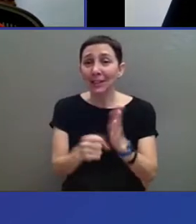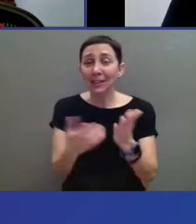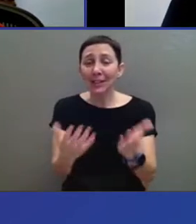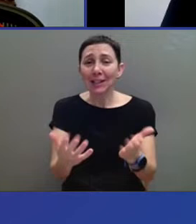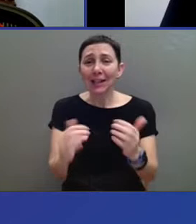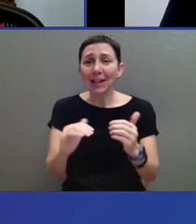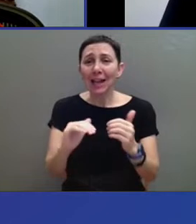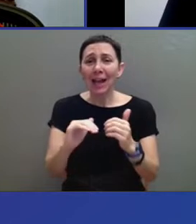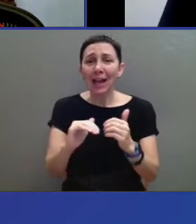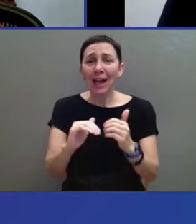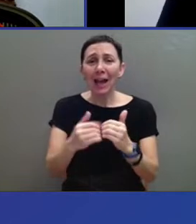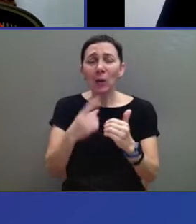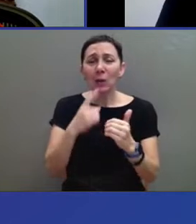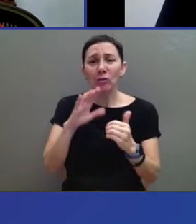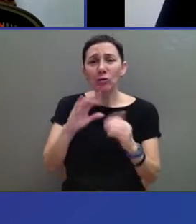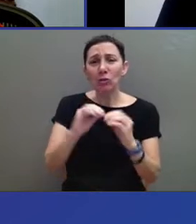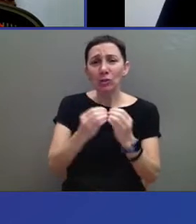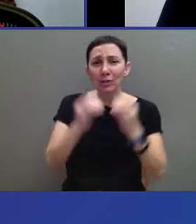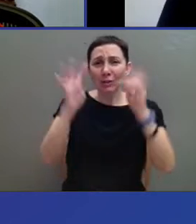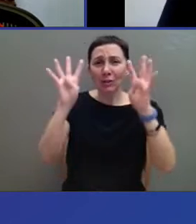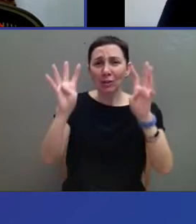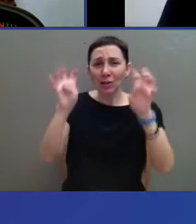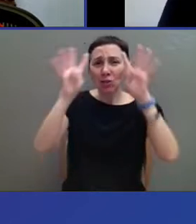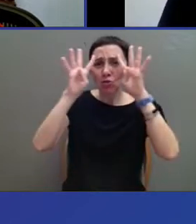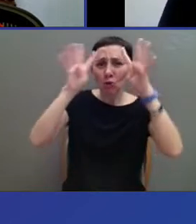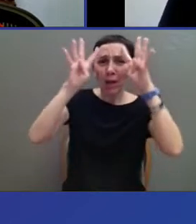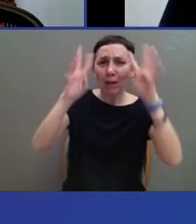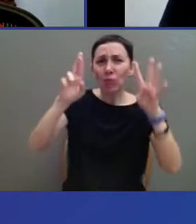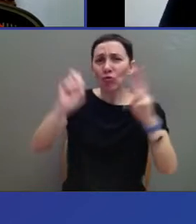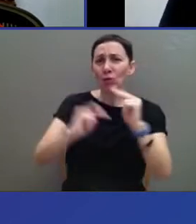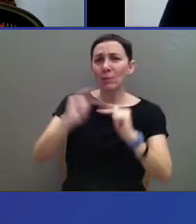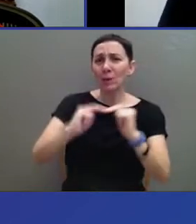How is Creative Rebuild New York going?